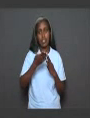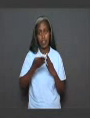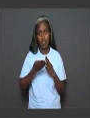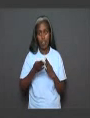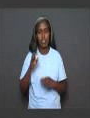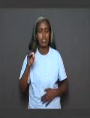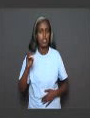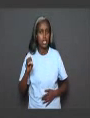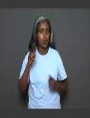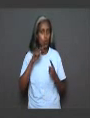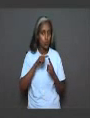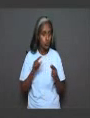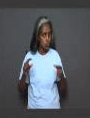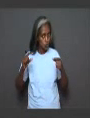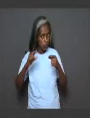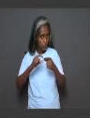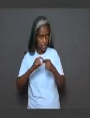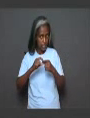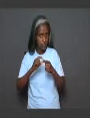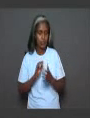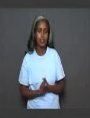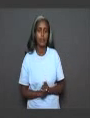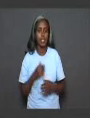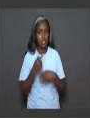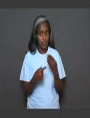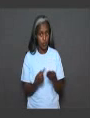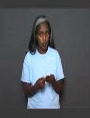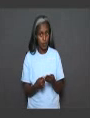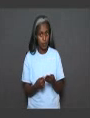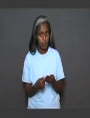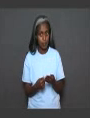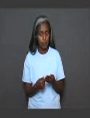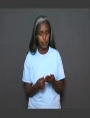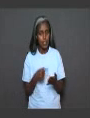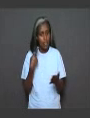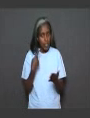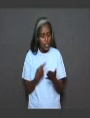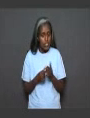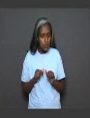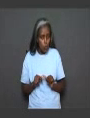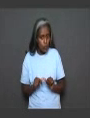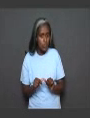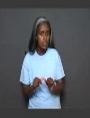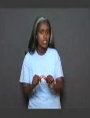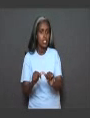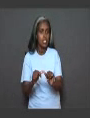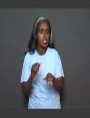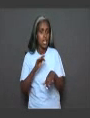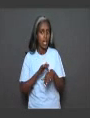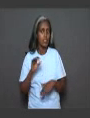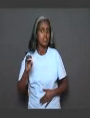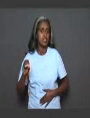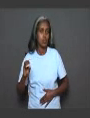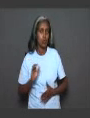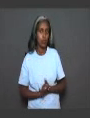0 to infinity. Therefore, it is continuous at 0.